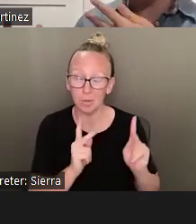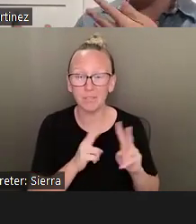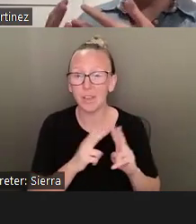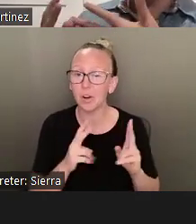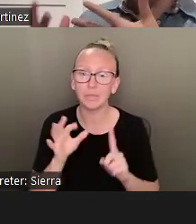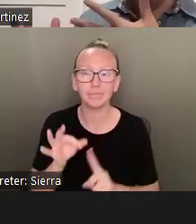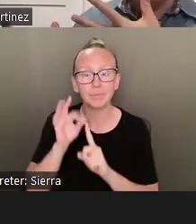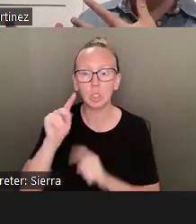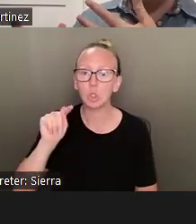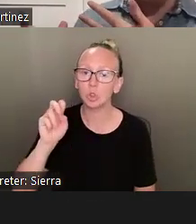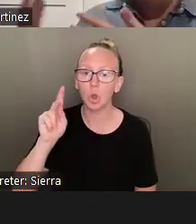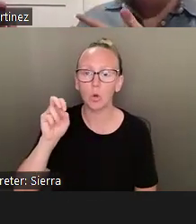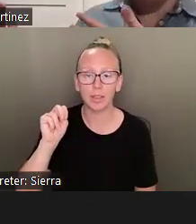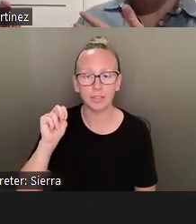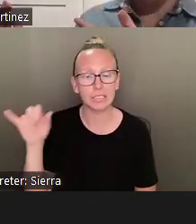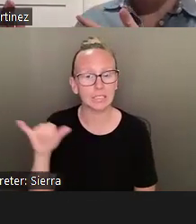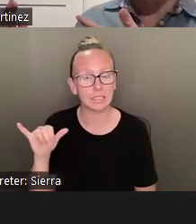tokenizing,